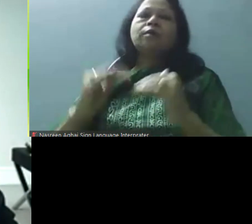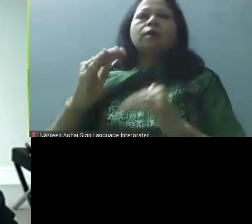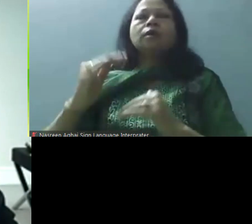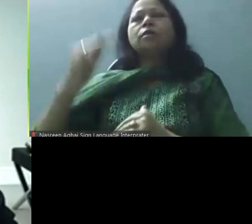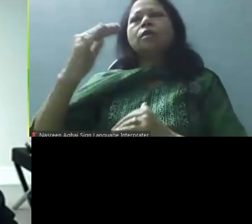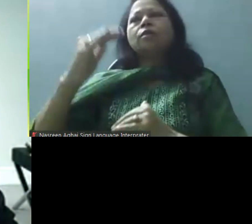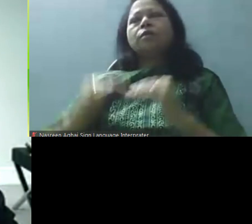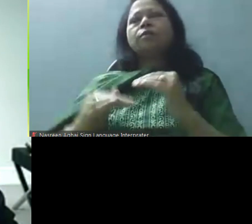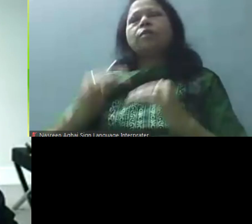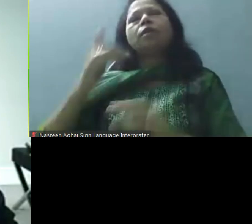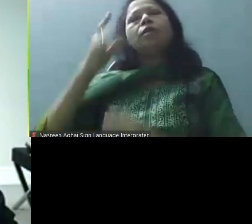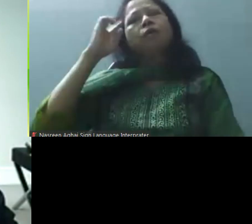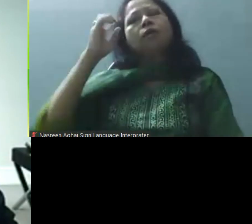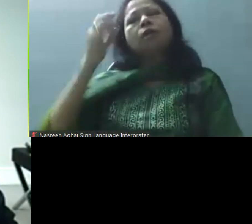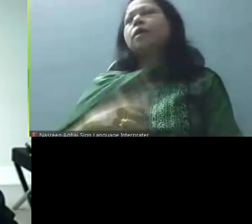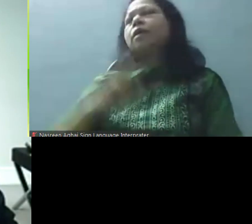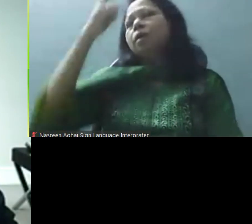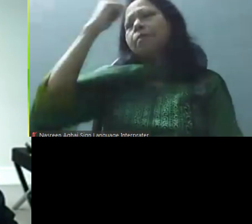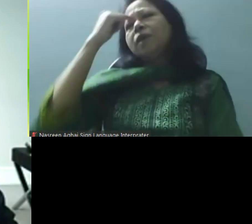race, religion,